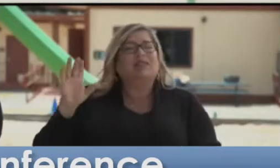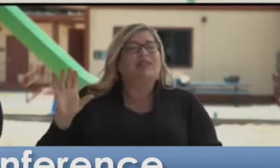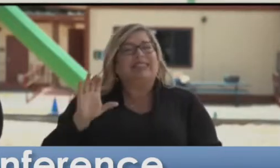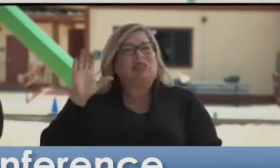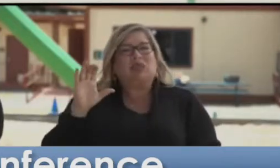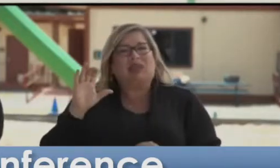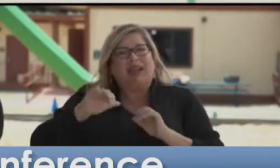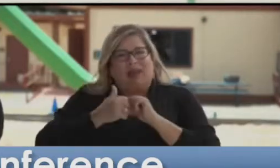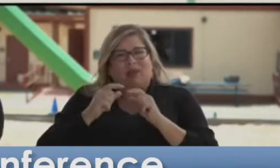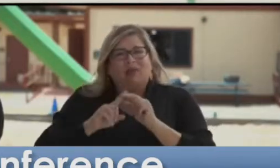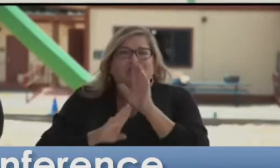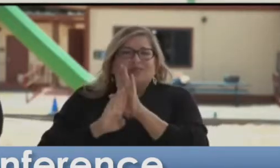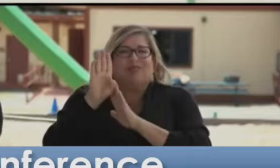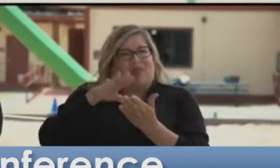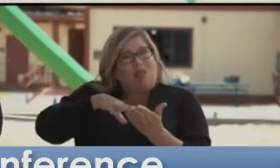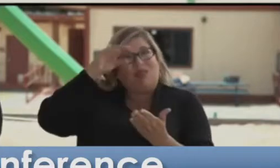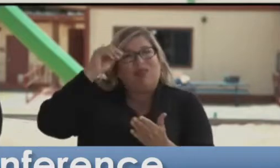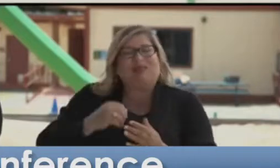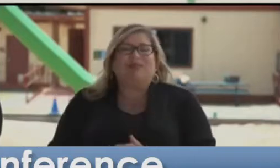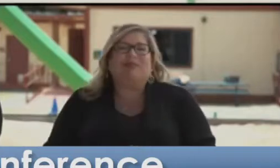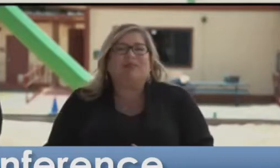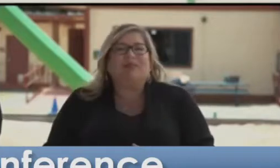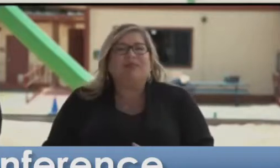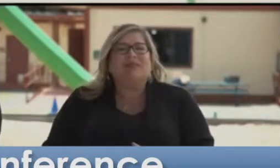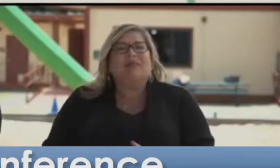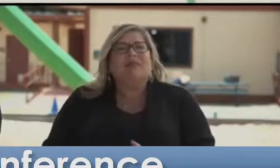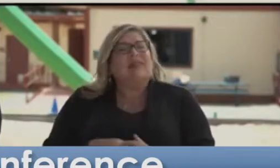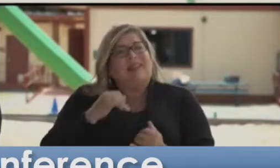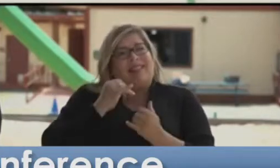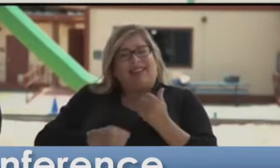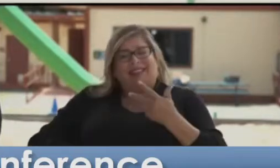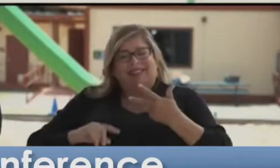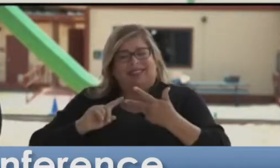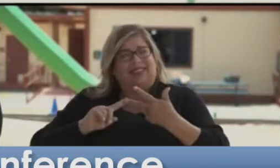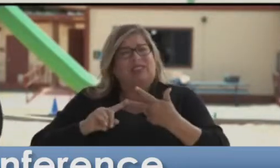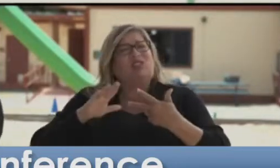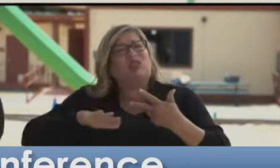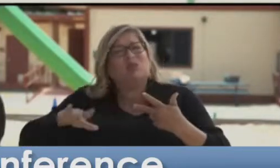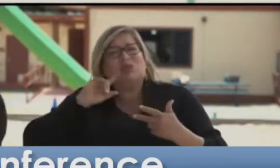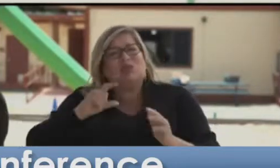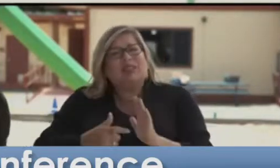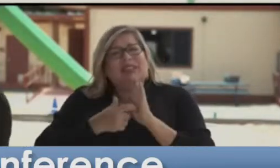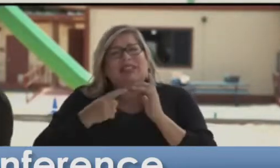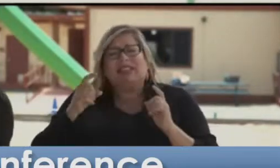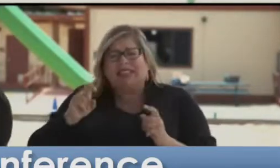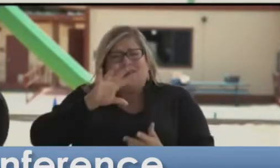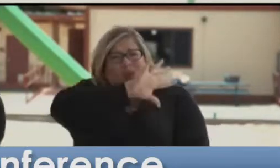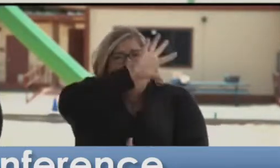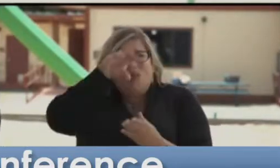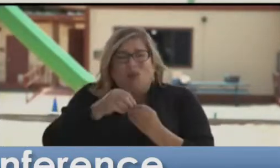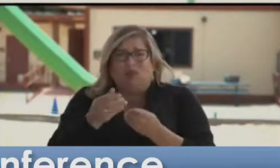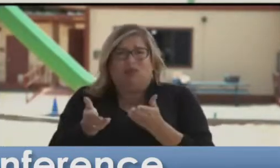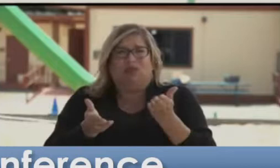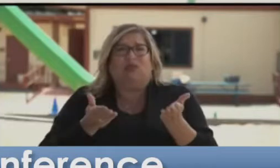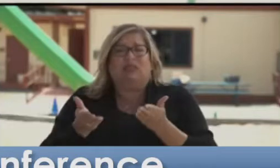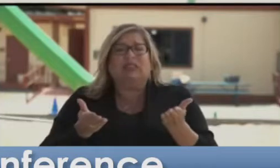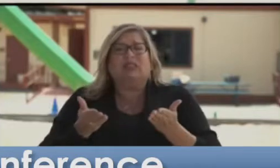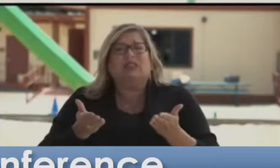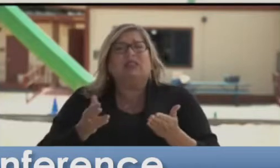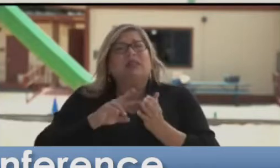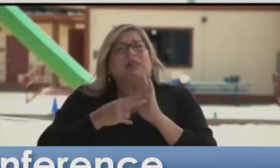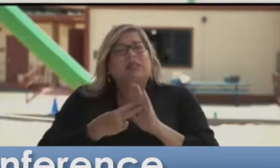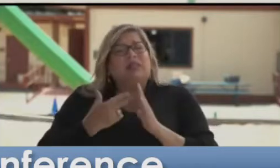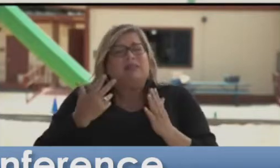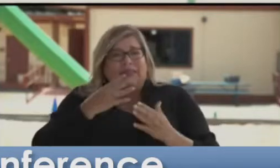to thriving. And then the last thing that kids need is that wraparound services that allow them to be